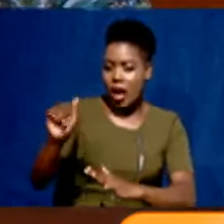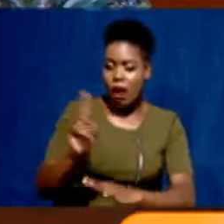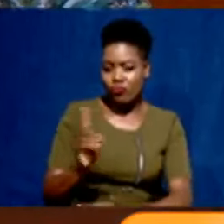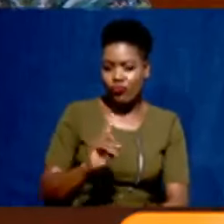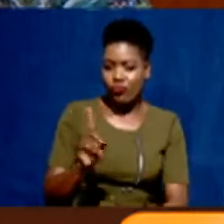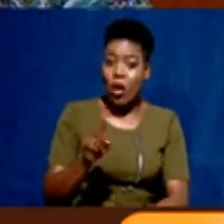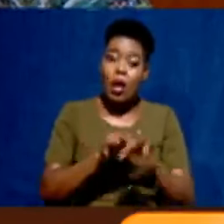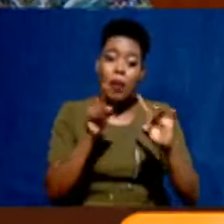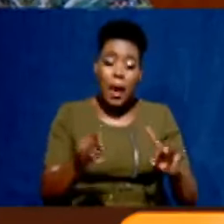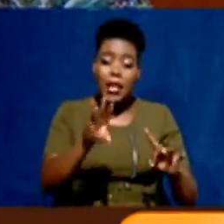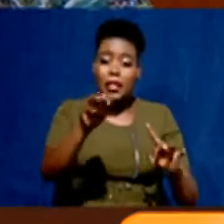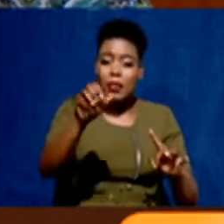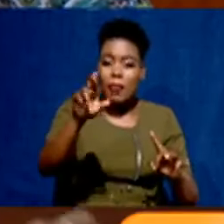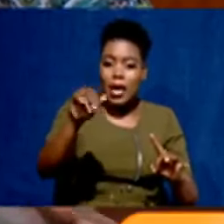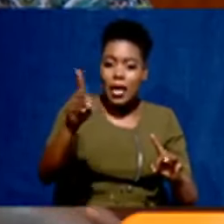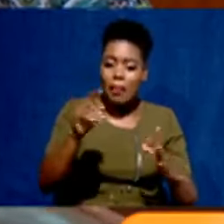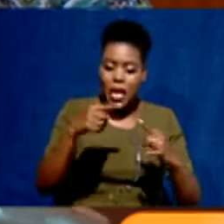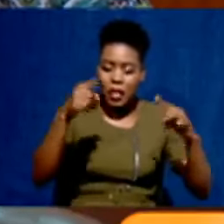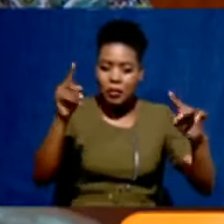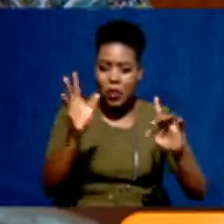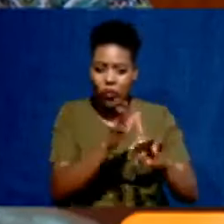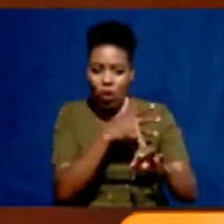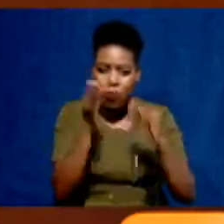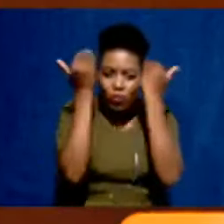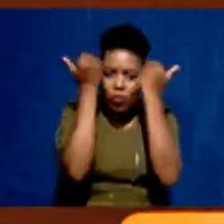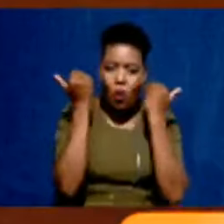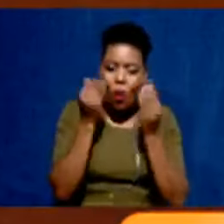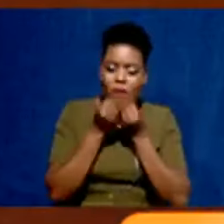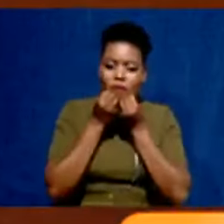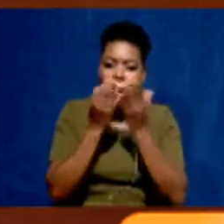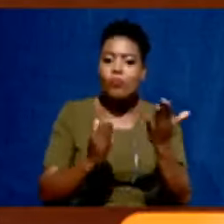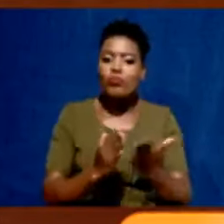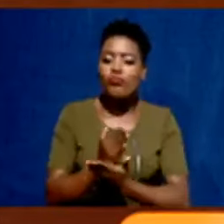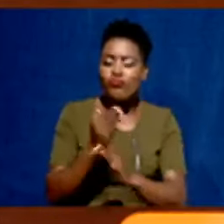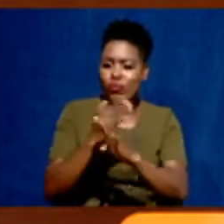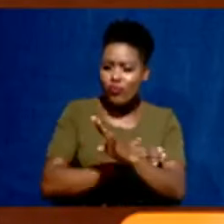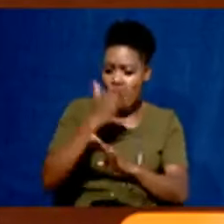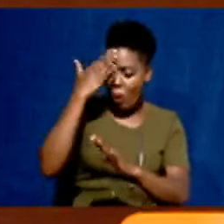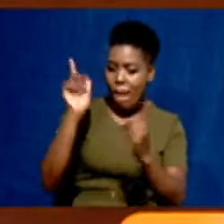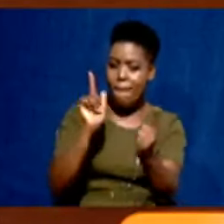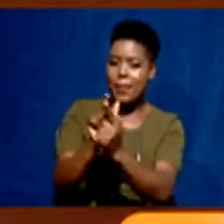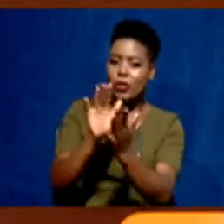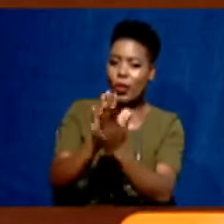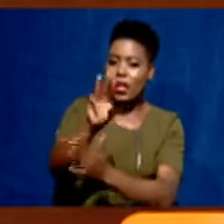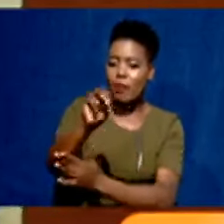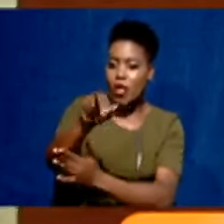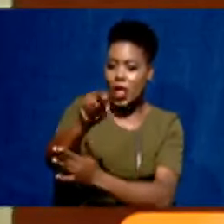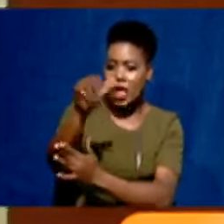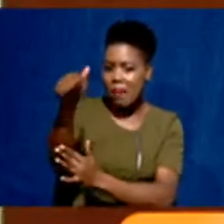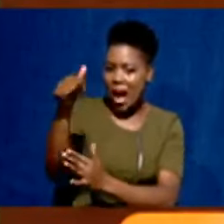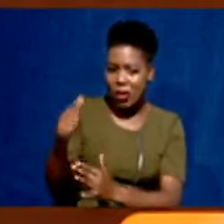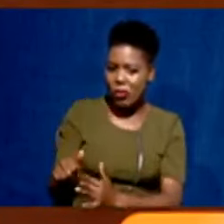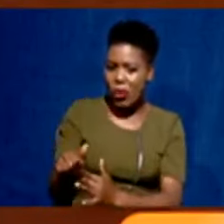Aidha, Maribe alifaulu kushawishi mahakama kwamba hakumjua na hakuwa na uhusiano wowote